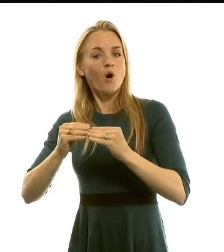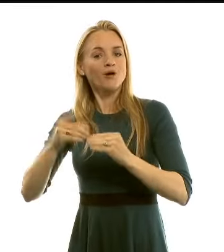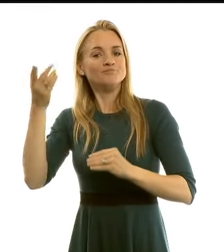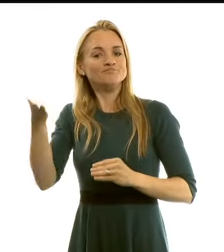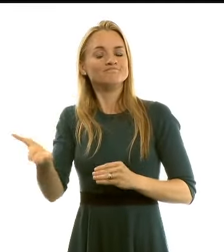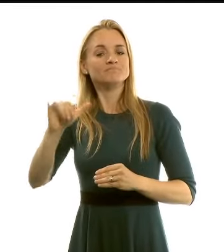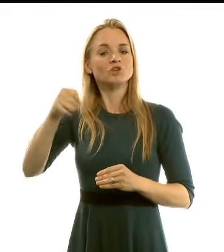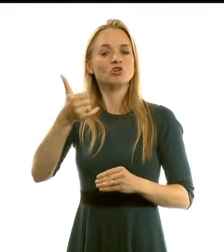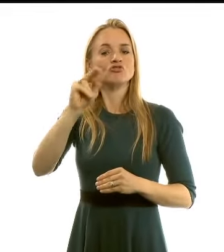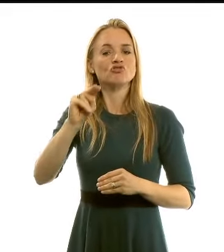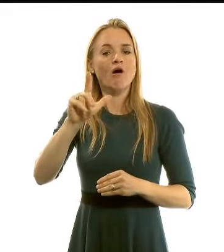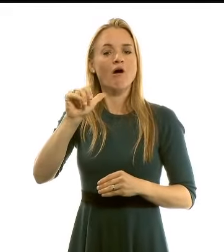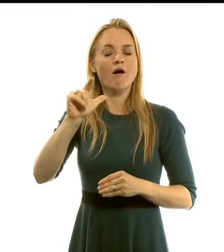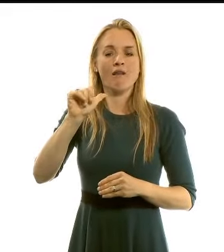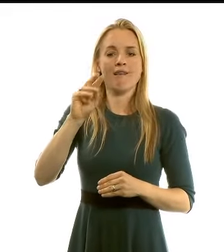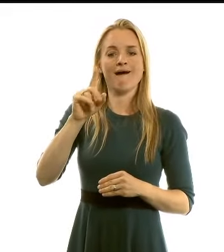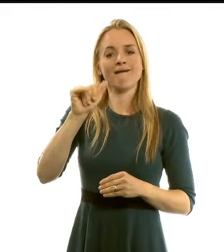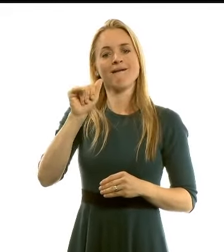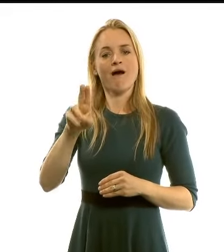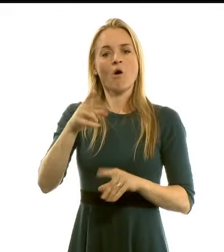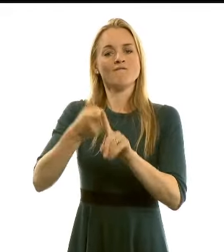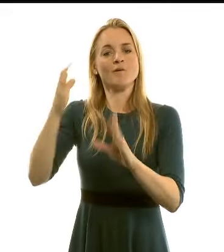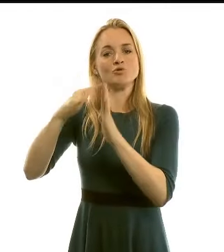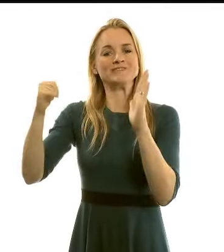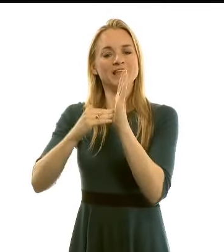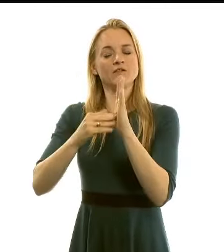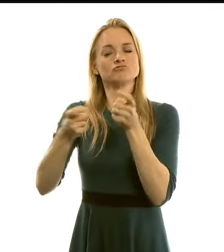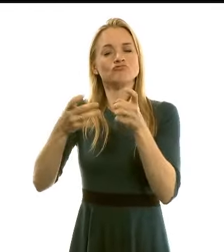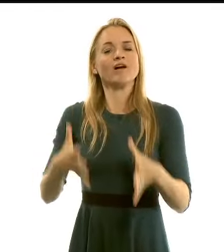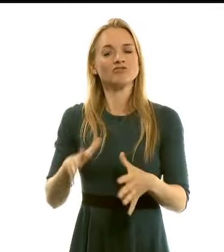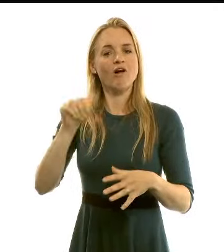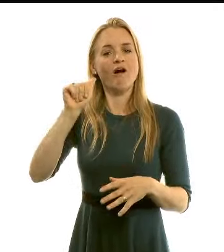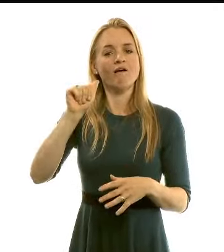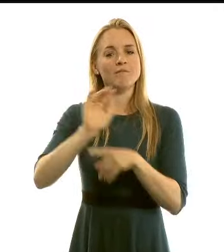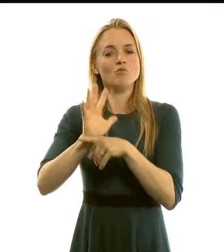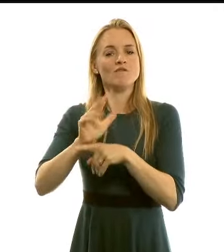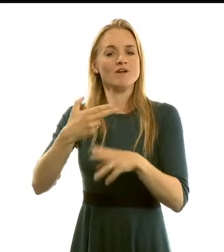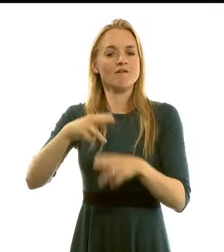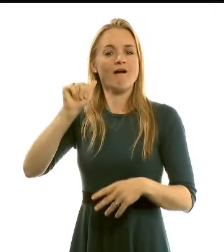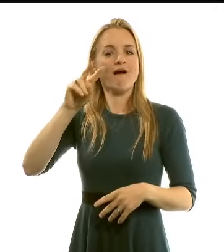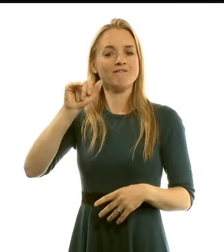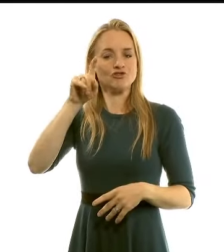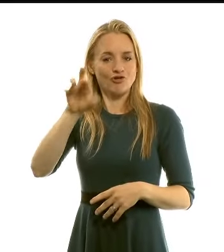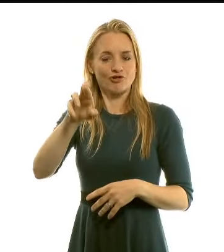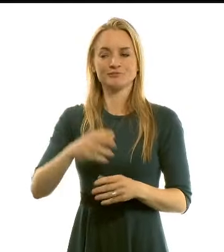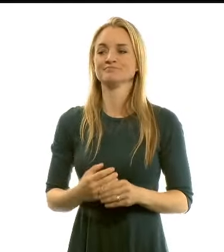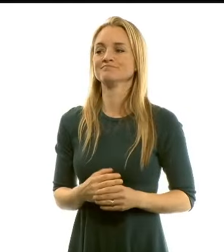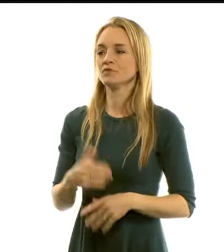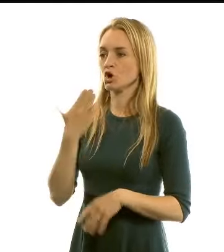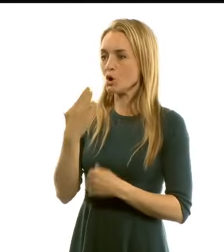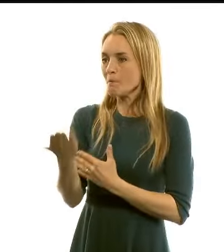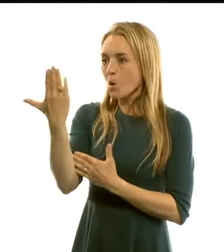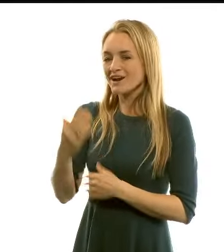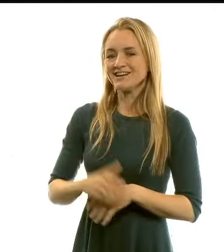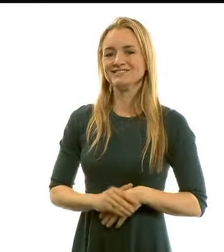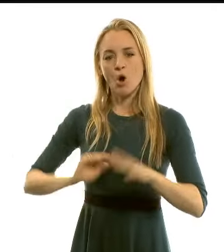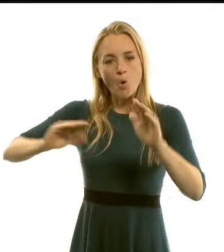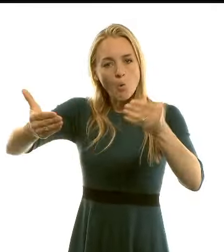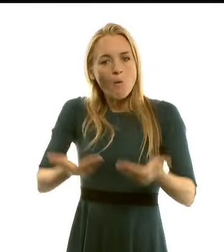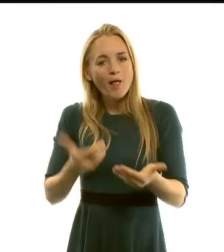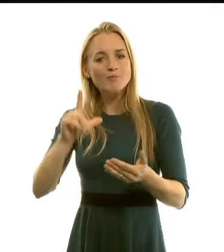Jon Landau. There he is. Hello. Hi. Good morning. Hey, Jon. Good morning. Morning. Welcome to